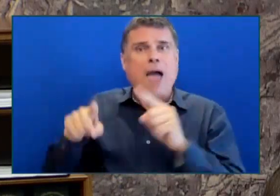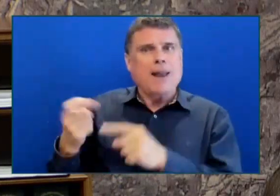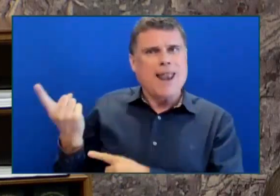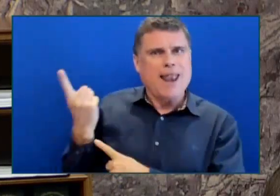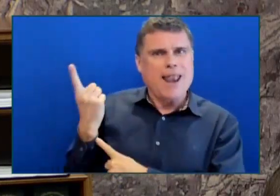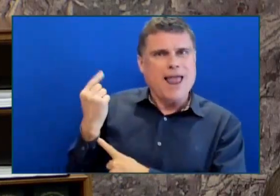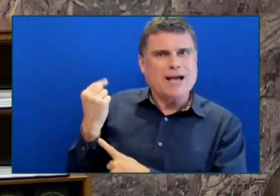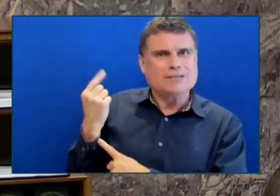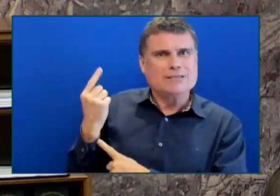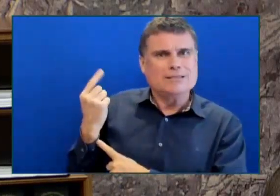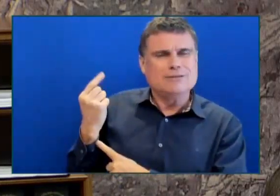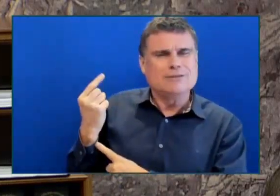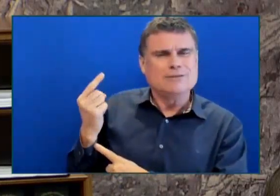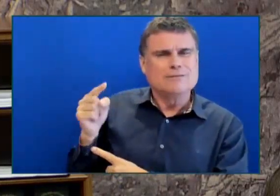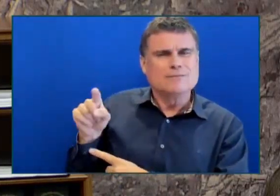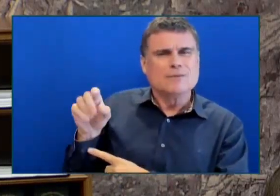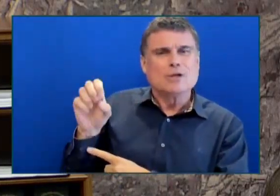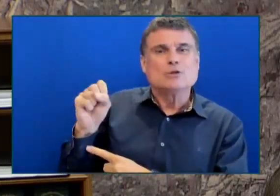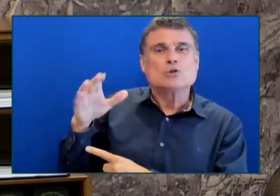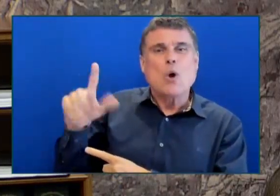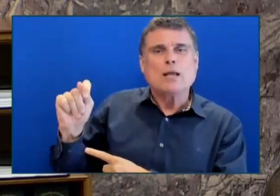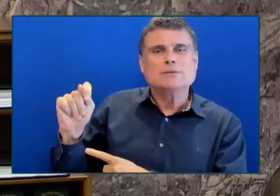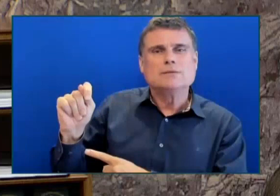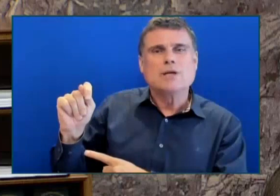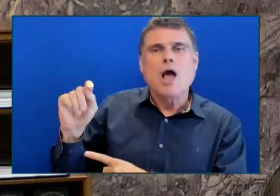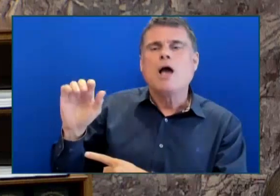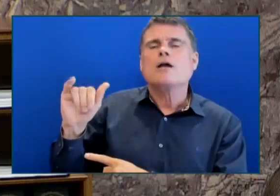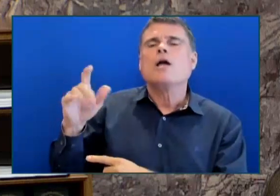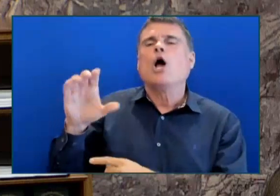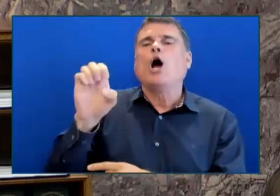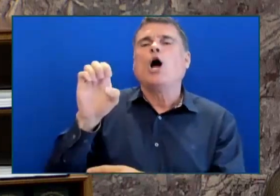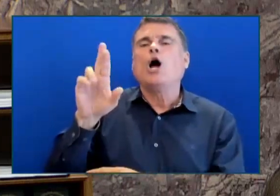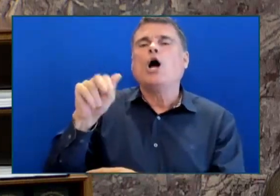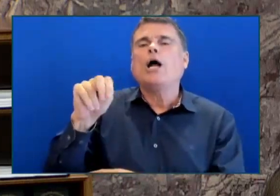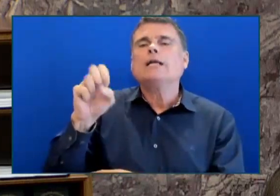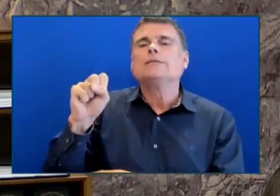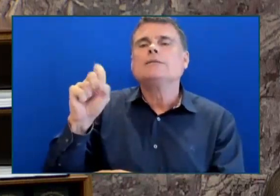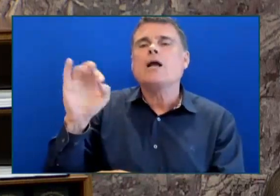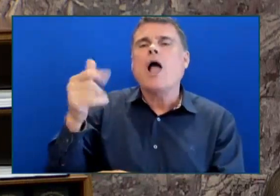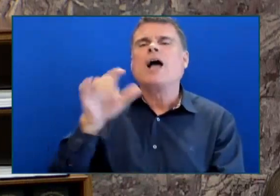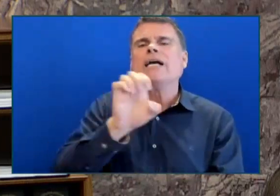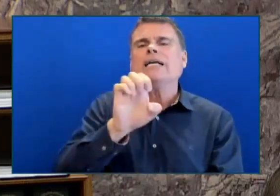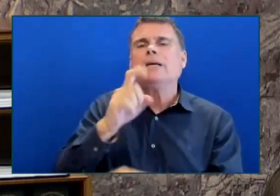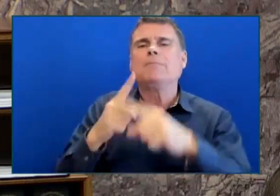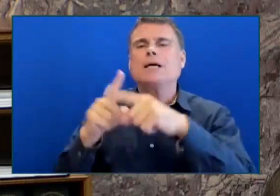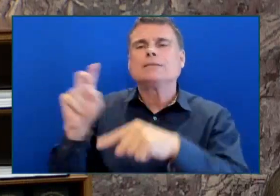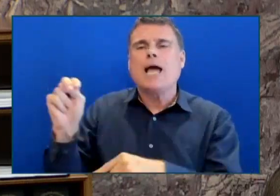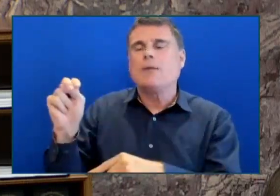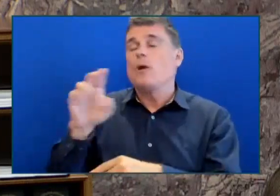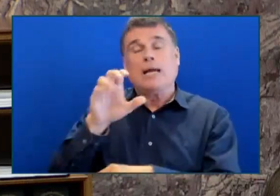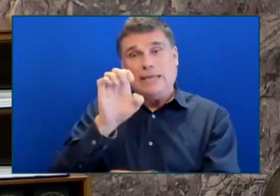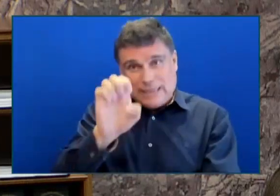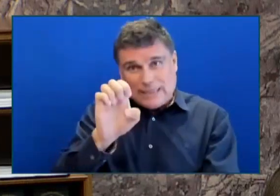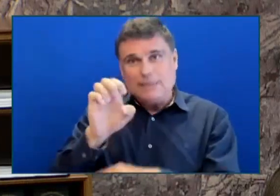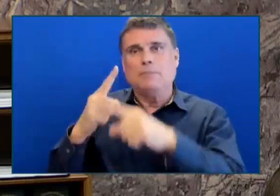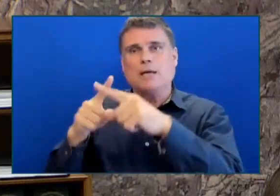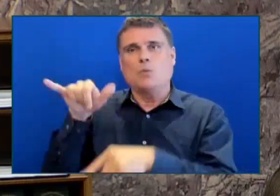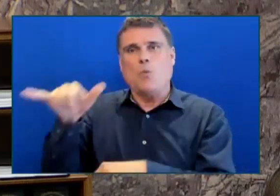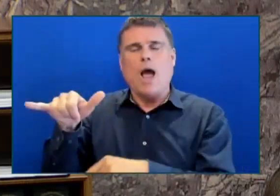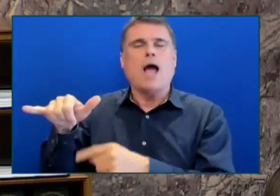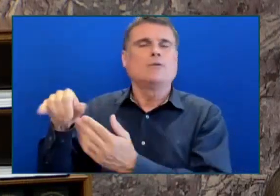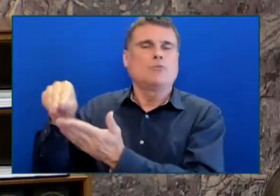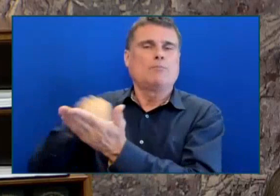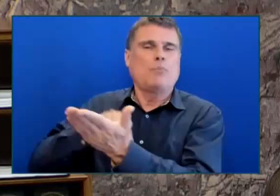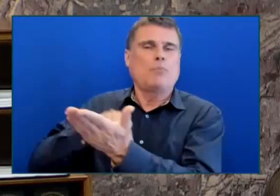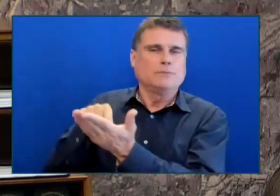that has never been made public by this NDP government. And we're also hearing from former board members of BC